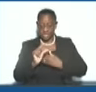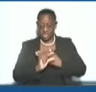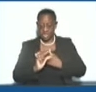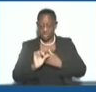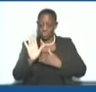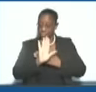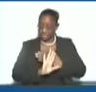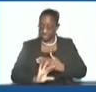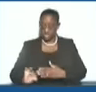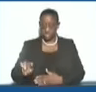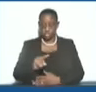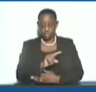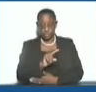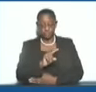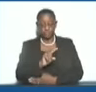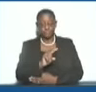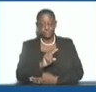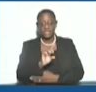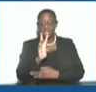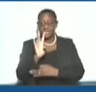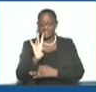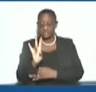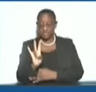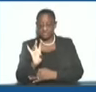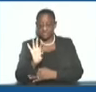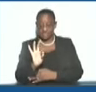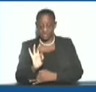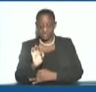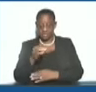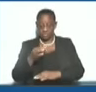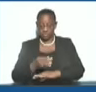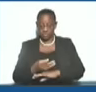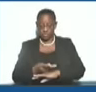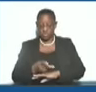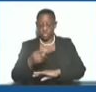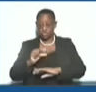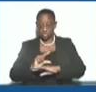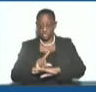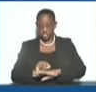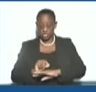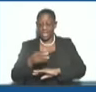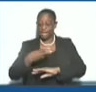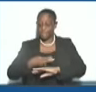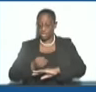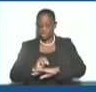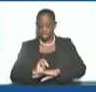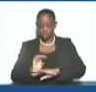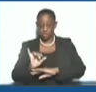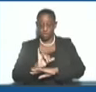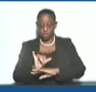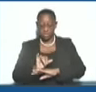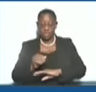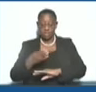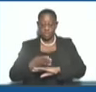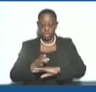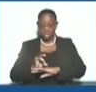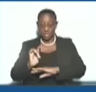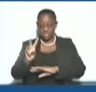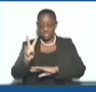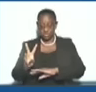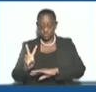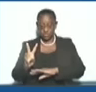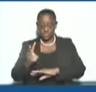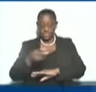Insurance Company, we're protecting you. 79 degrees in Freeport, Grand Bahama, Greenville, Key, and Marsh are by the cold, the Berry Islands,